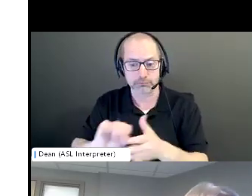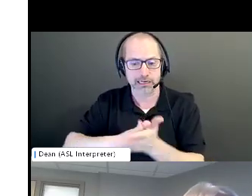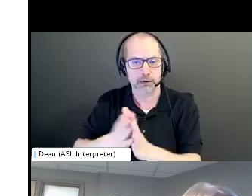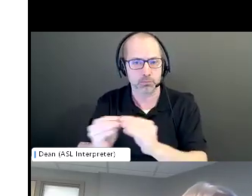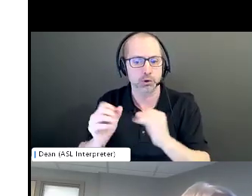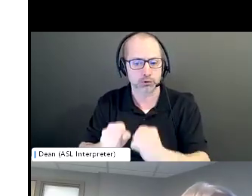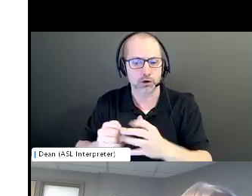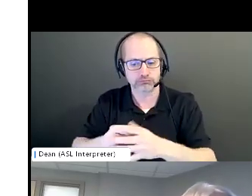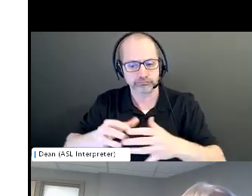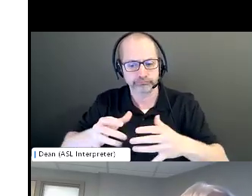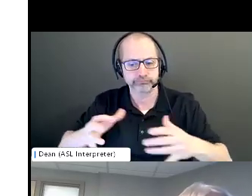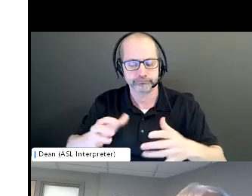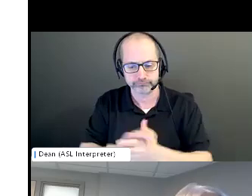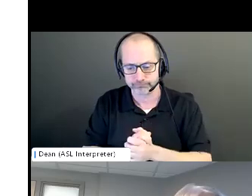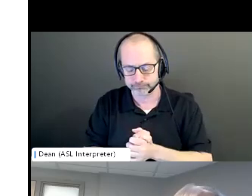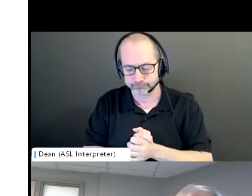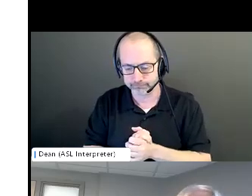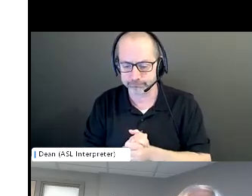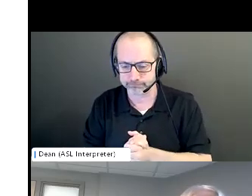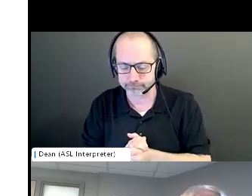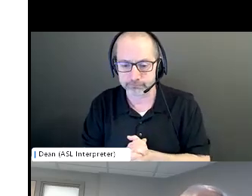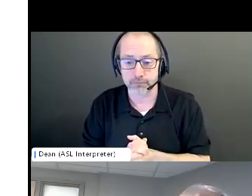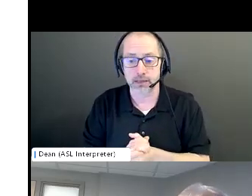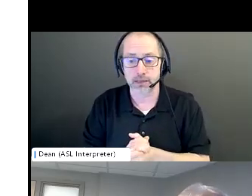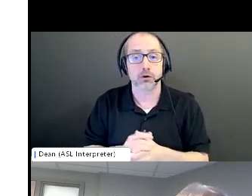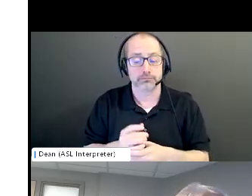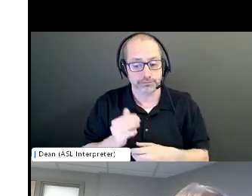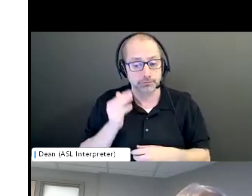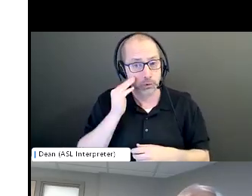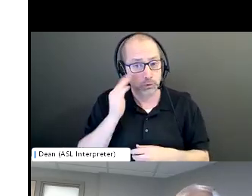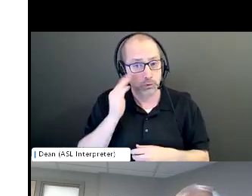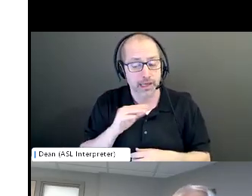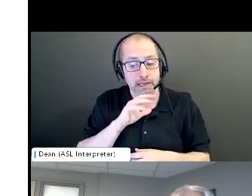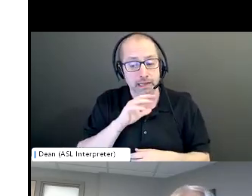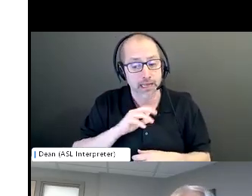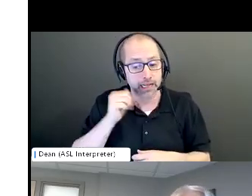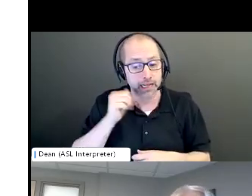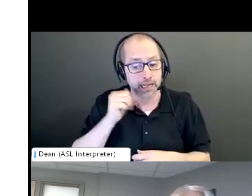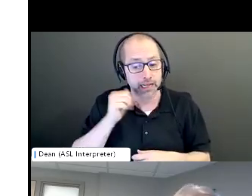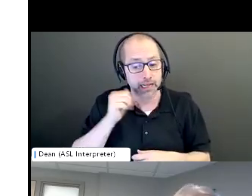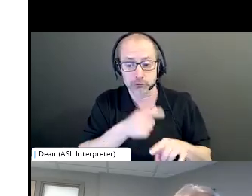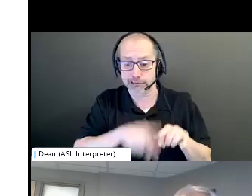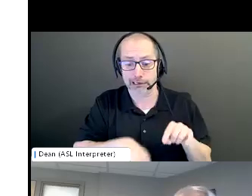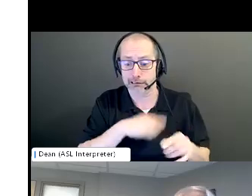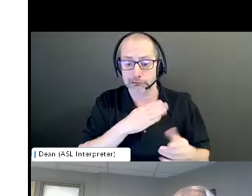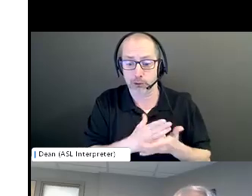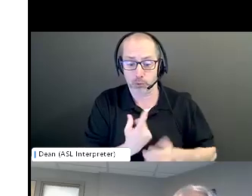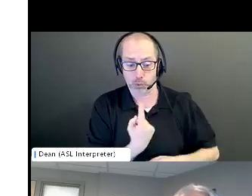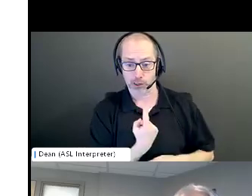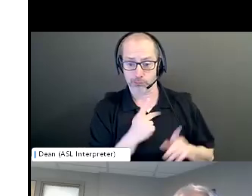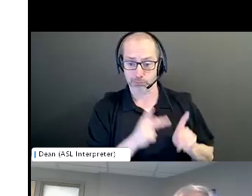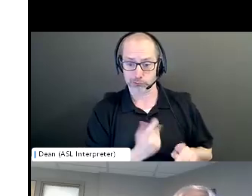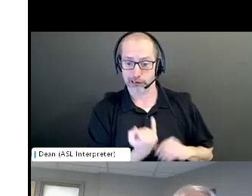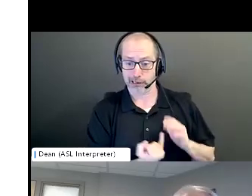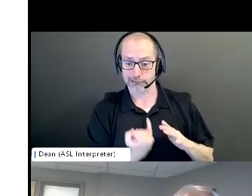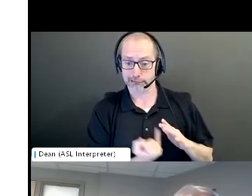take a minute here to tell you about. As we know, elder abuse cannot be solved in isolation. It requires